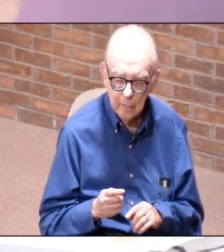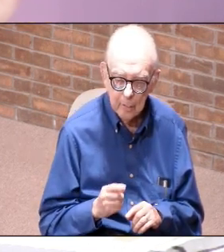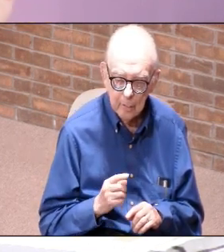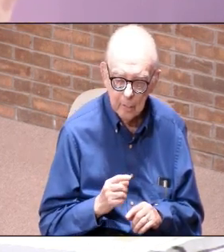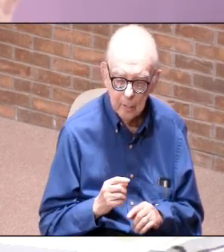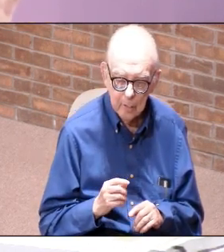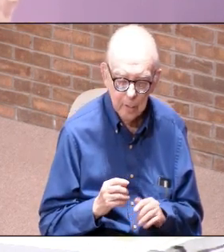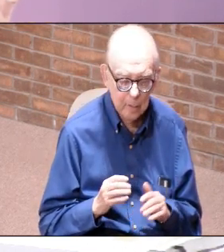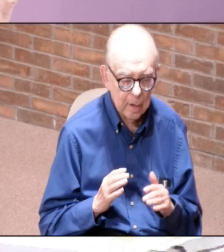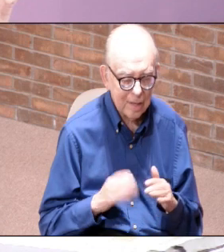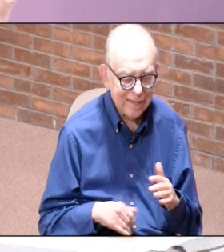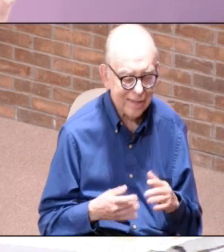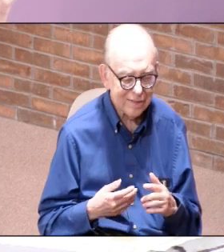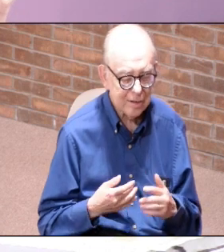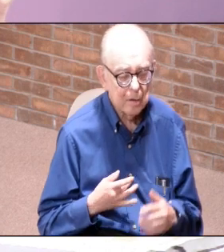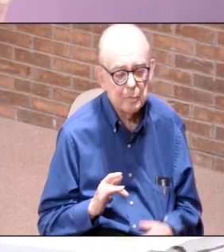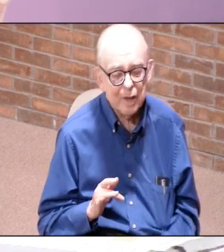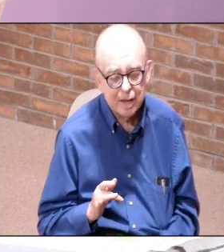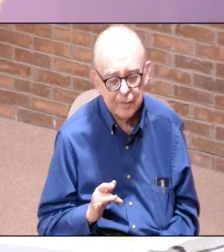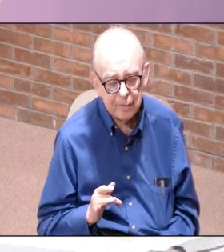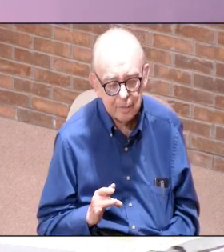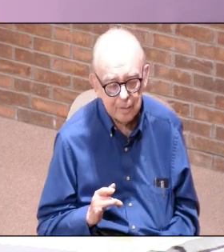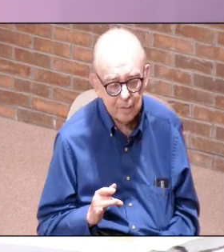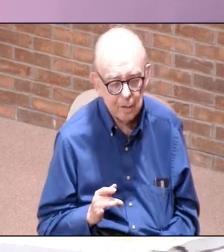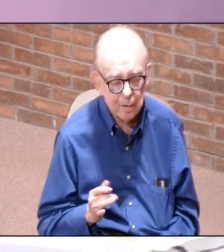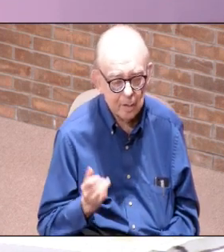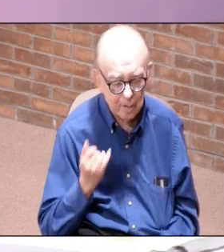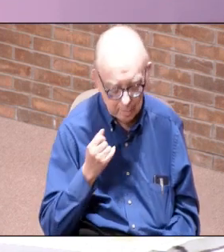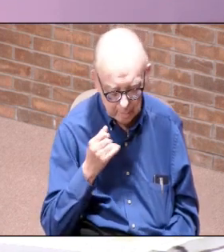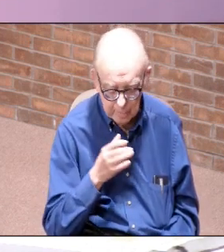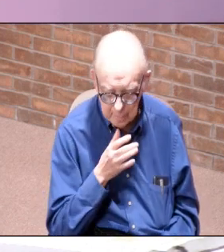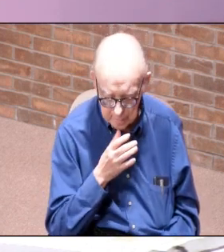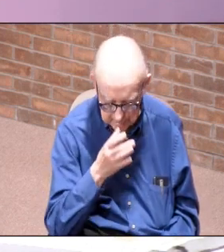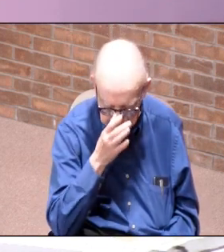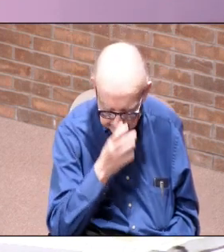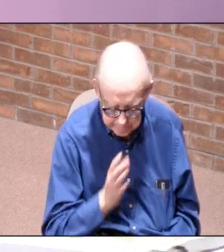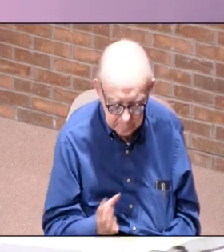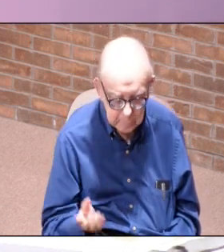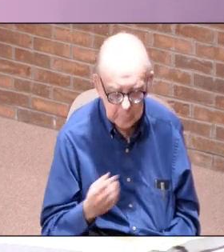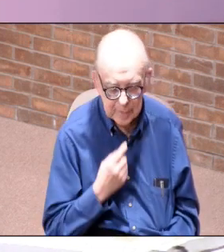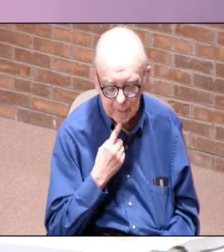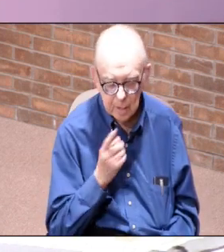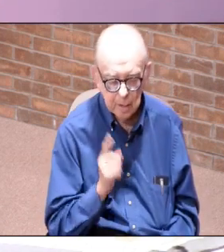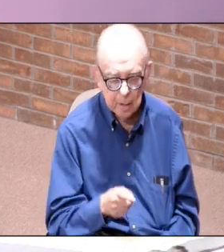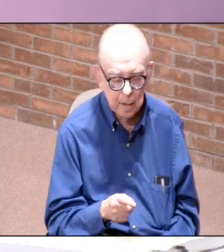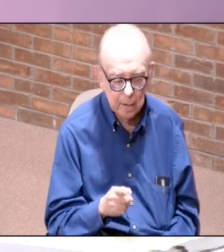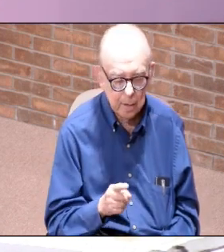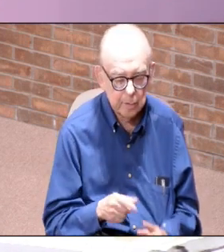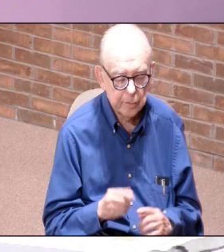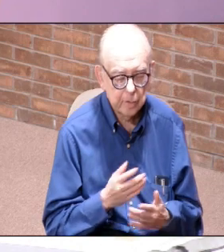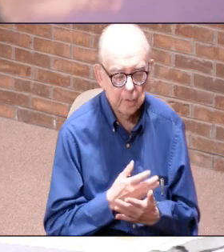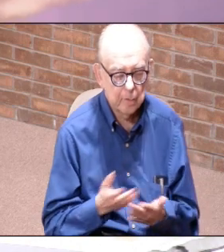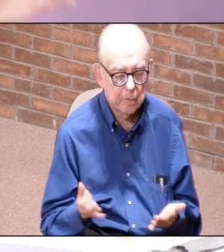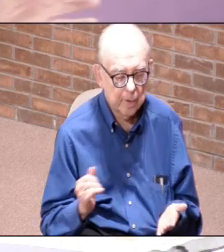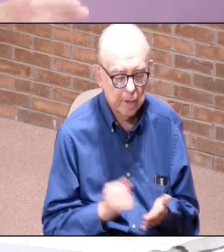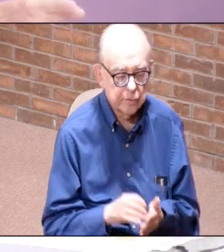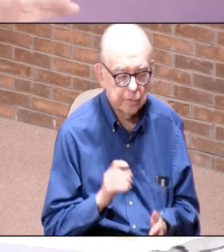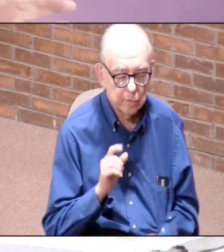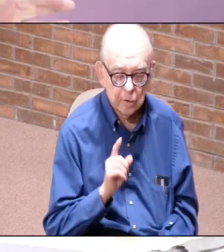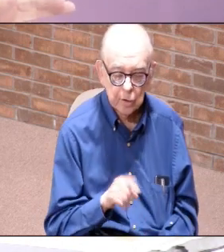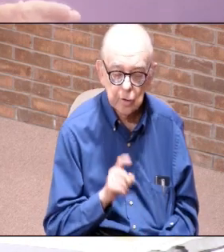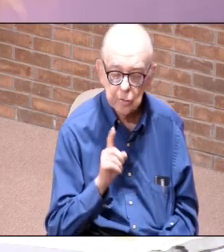it's less painful. If your mothers and fathers came up and told you there are certain things you shouldn't